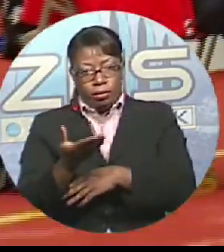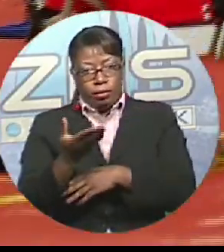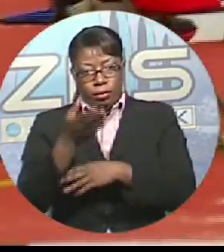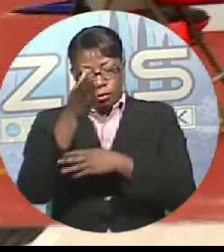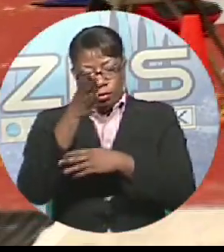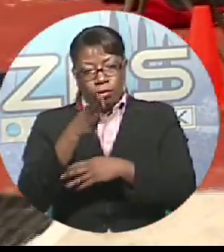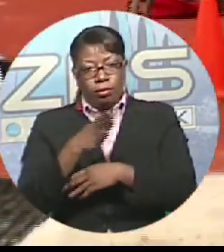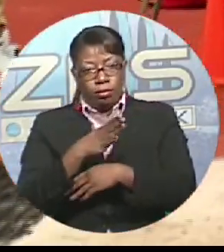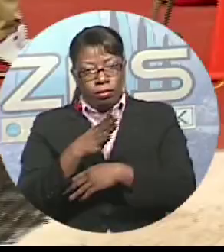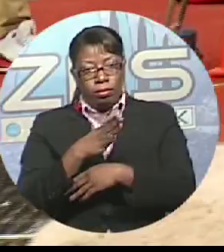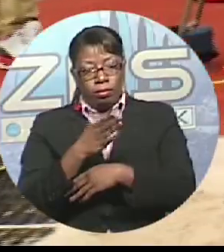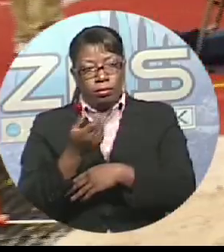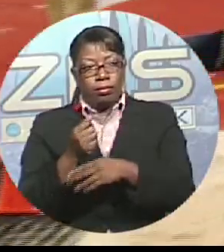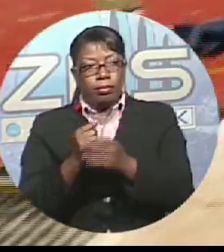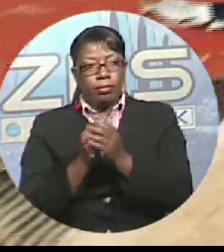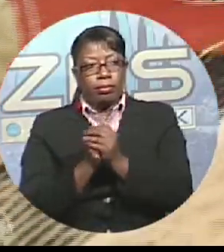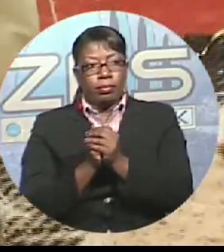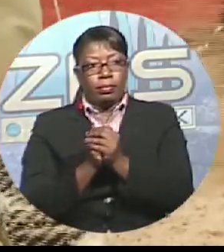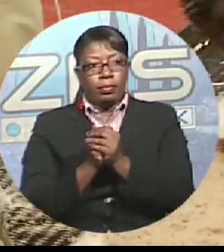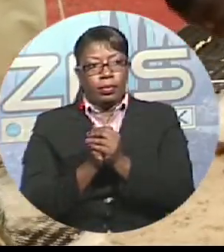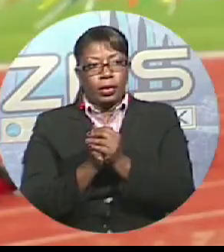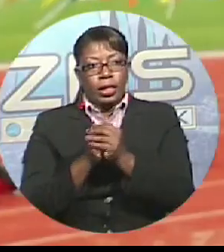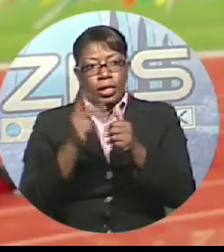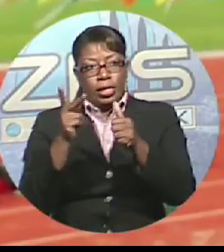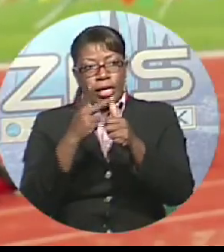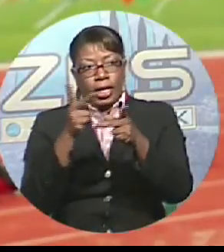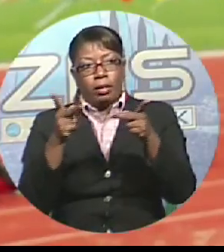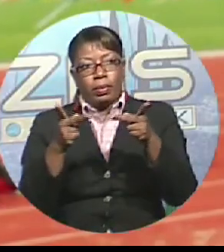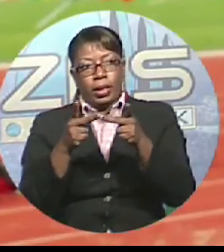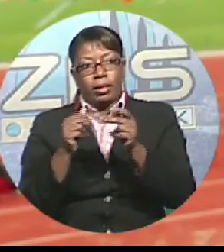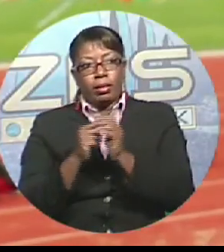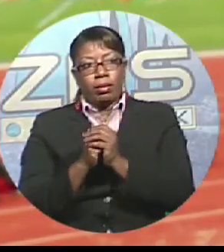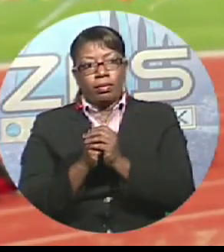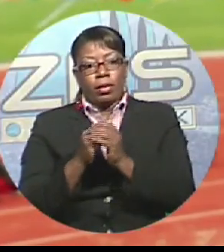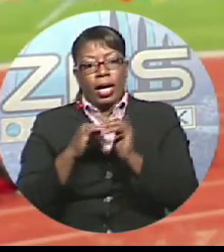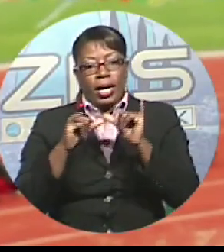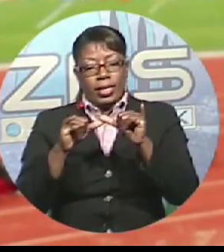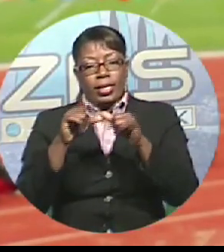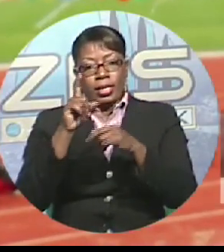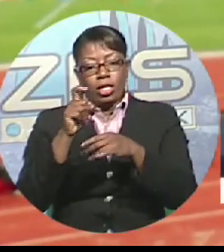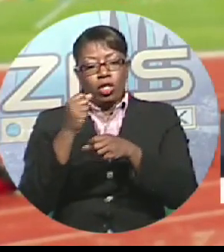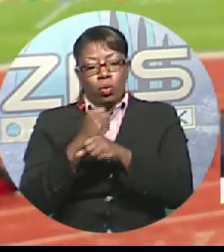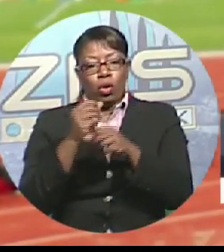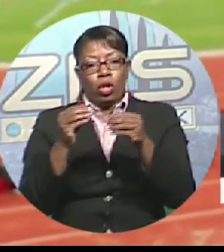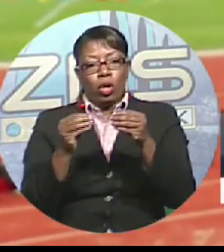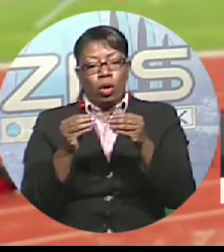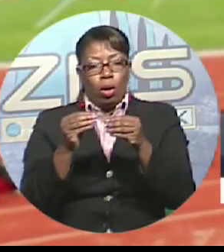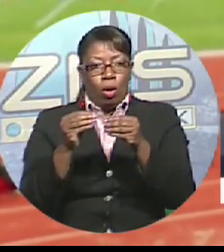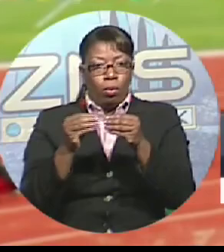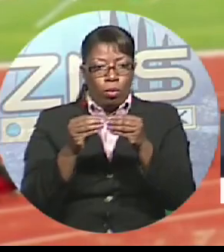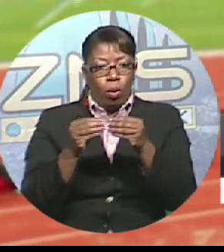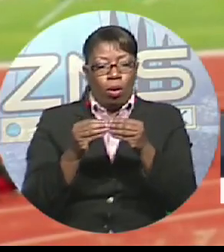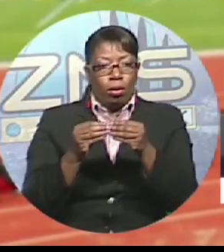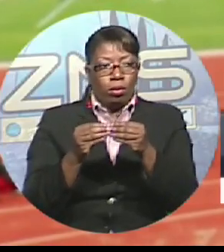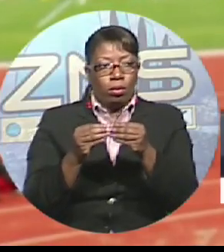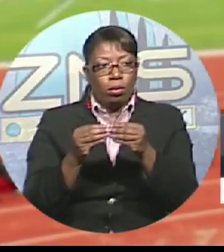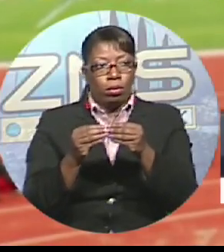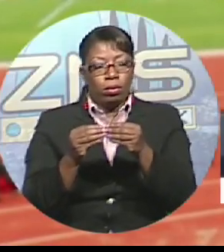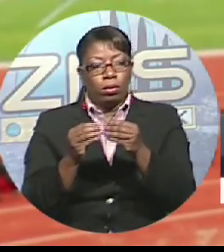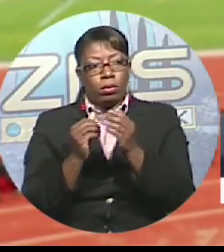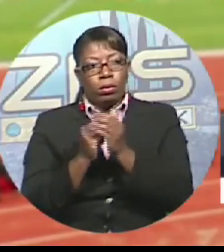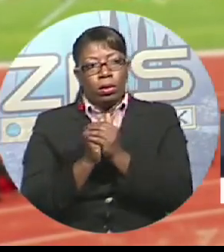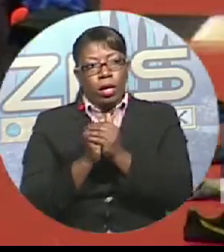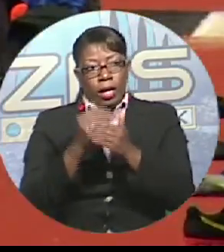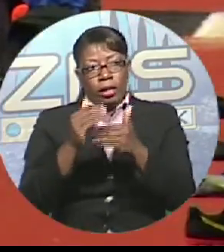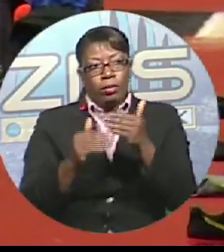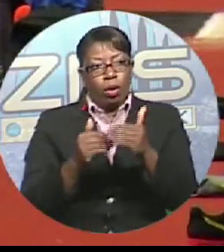John Amelie popped 24 feet 4 for second. I still need to work on a few more things as far as my approach. Other than that, progress